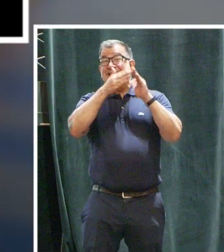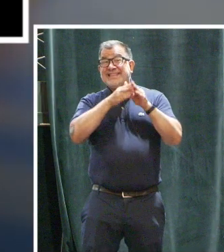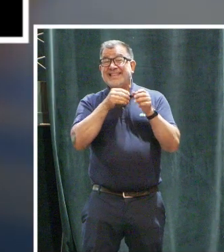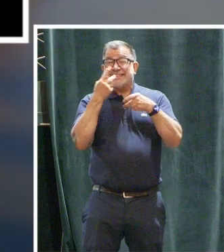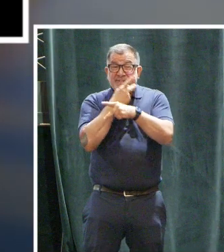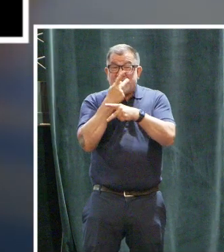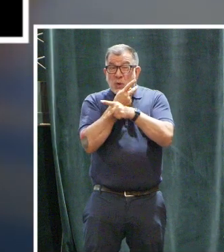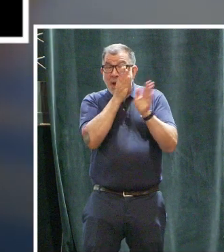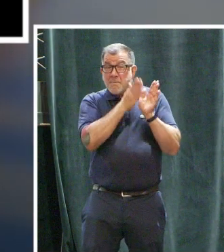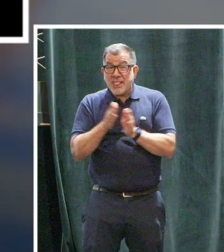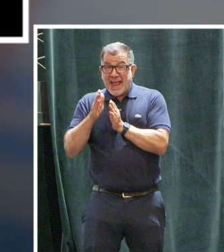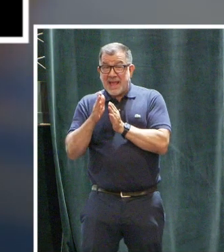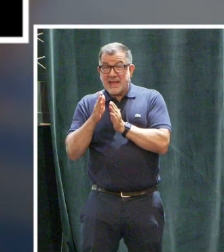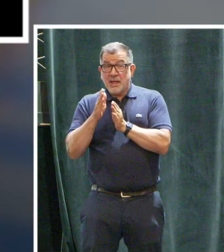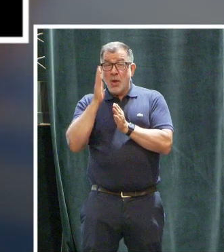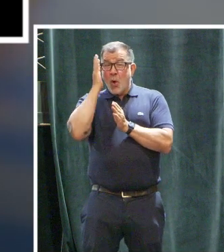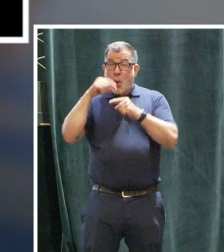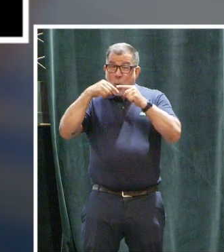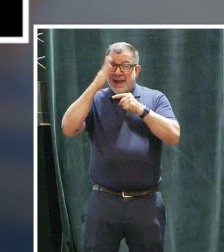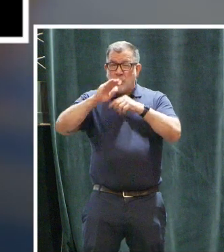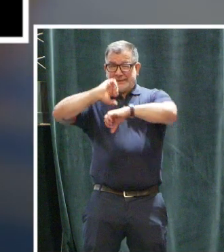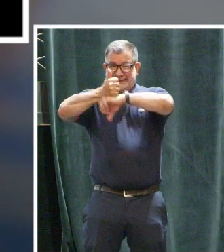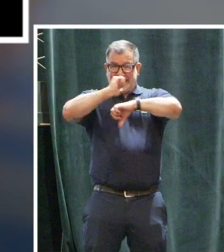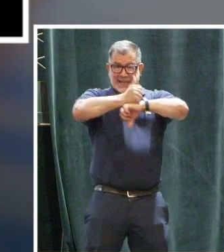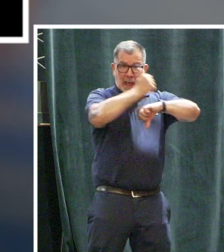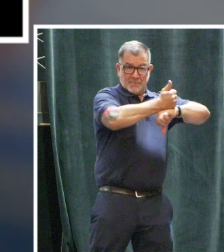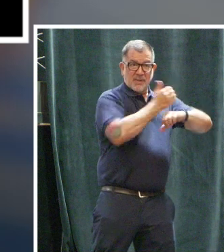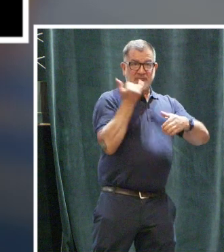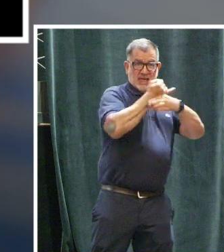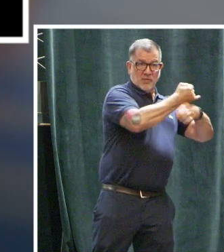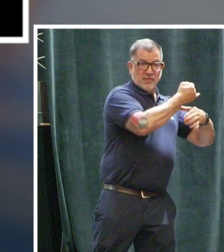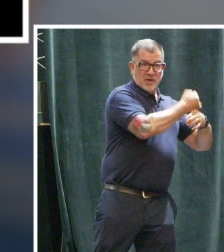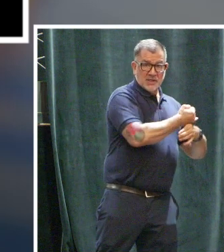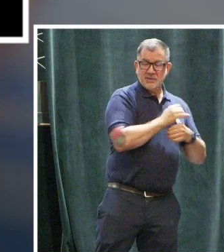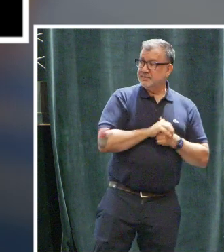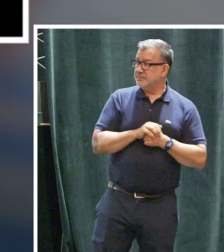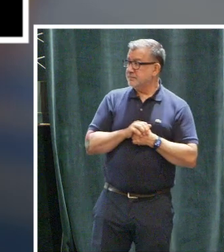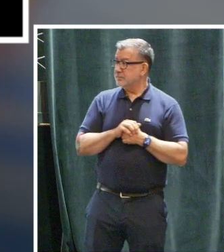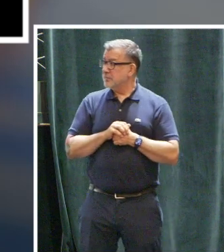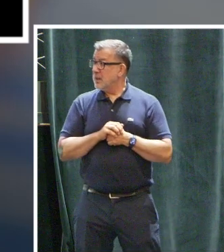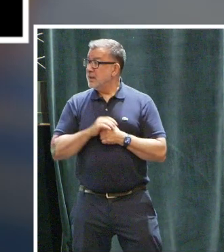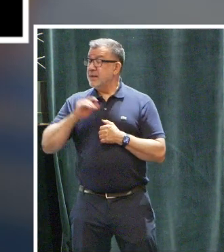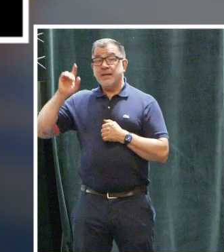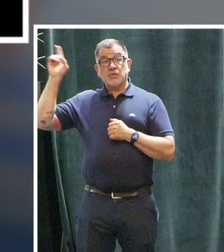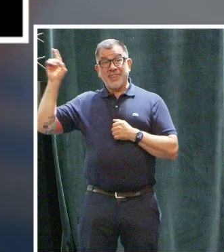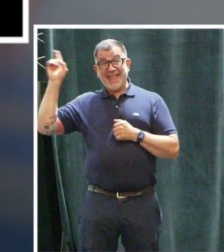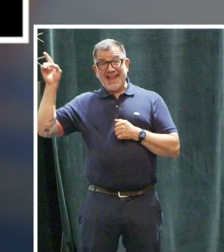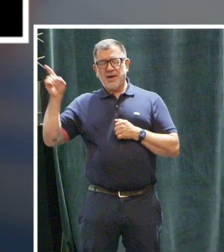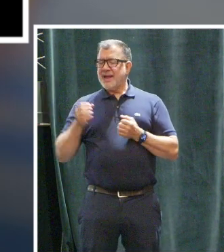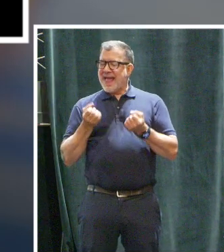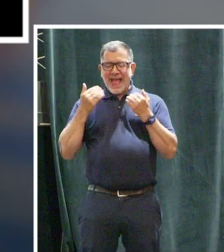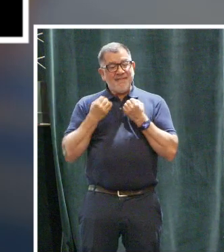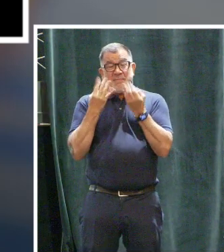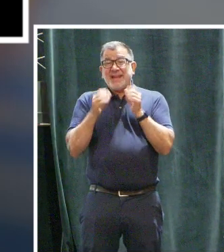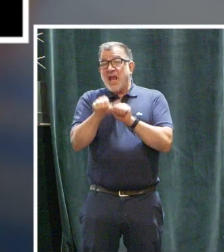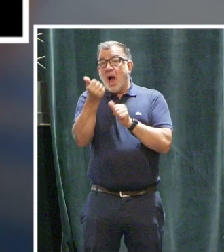out when those closures occur. Those are the large closures. On the authority's property, there's a number of other closures that have to take